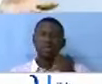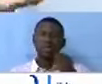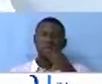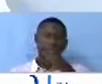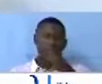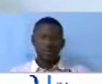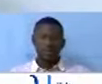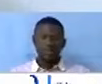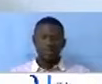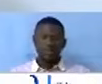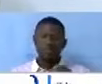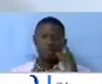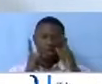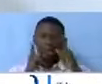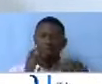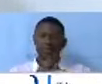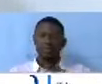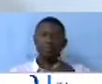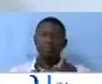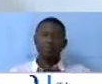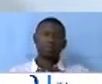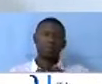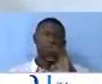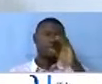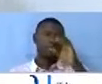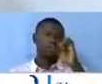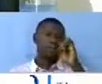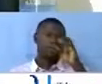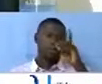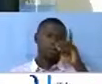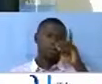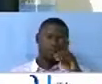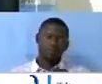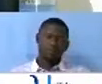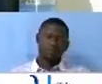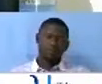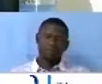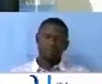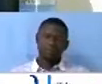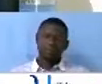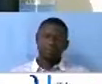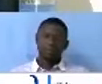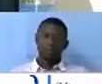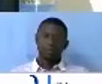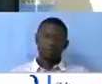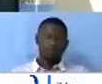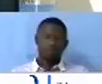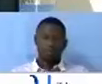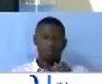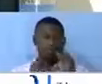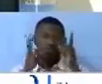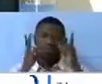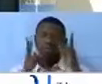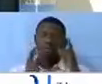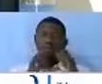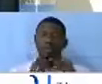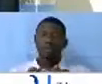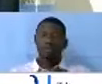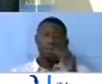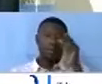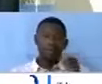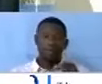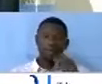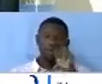suma liguey ci CID la nekk. All right. Well, it would be strange that a person at your